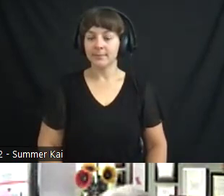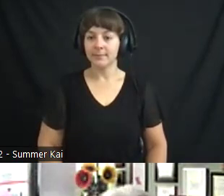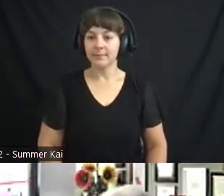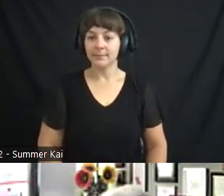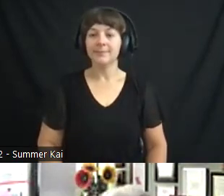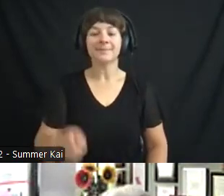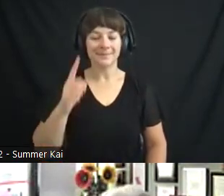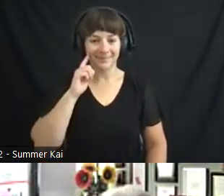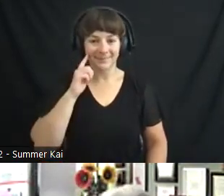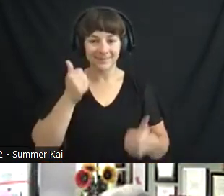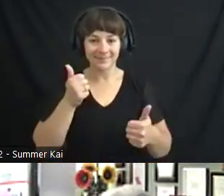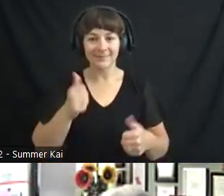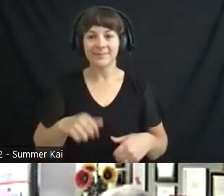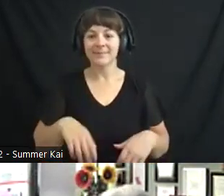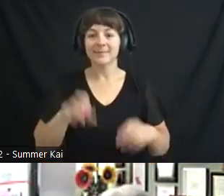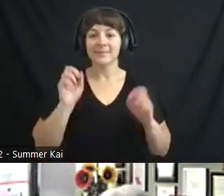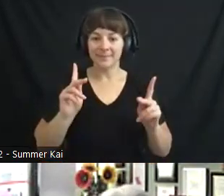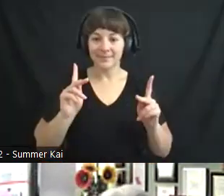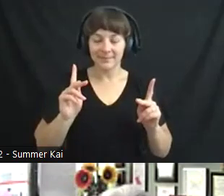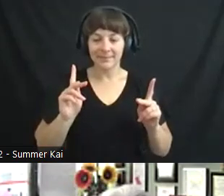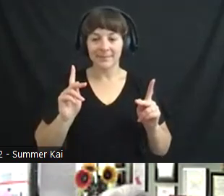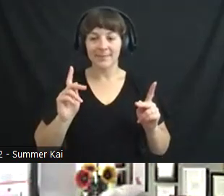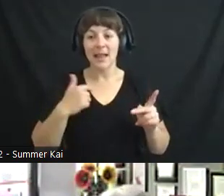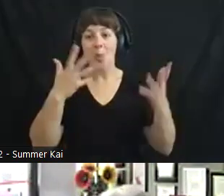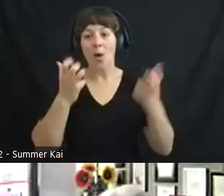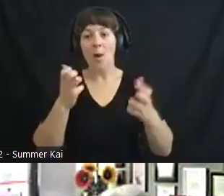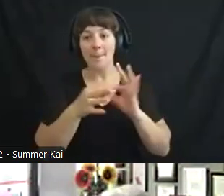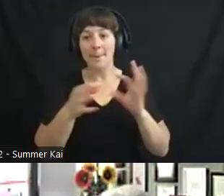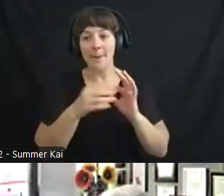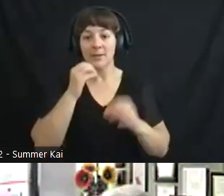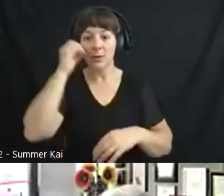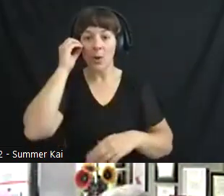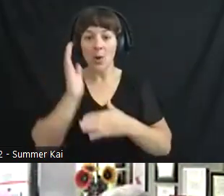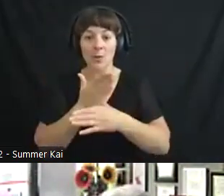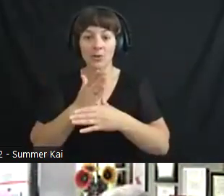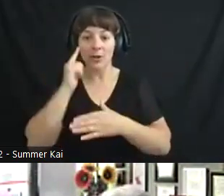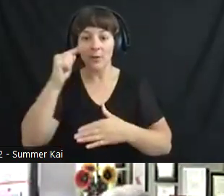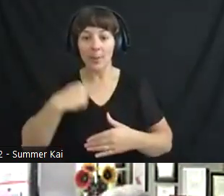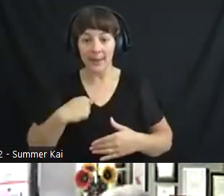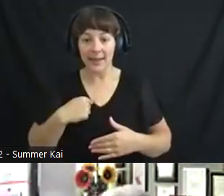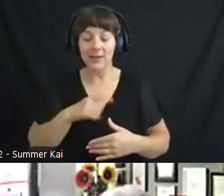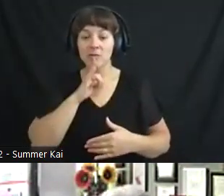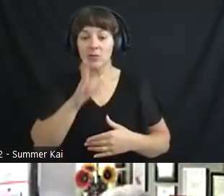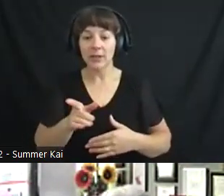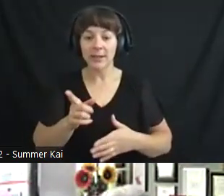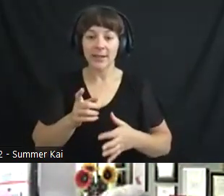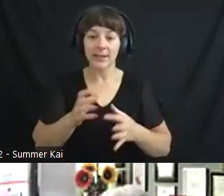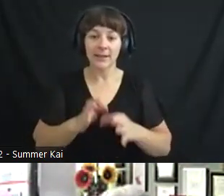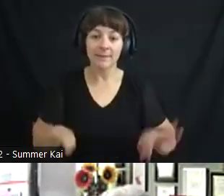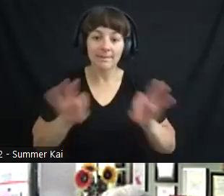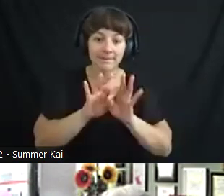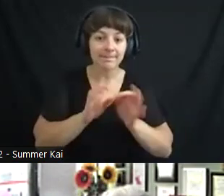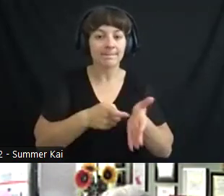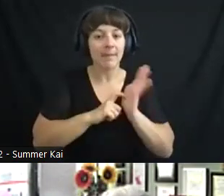Okay, there I go. I just wanted to say home sharing to me has always been such a vital program, and